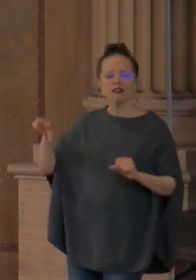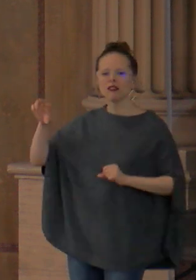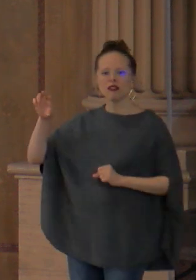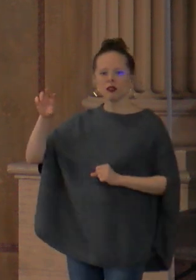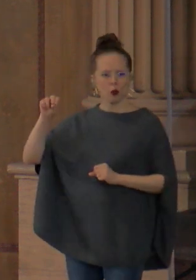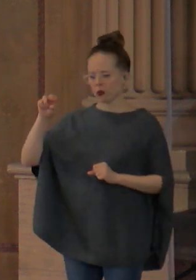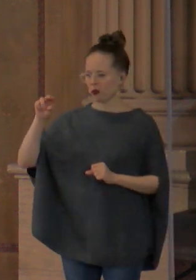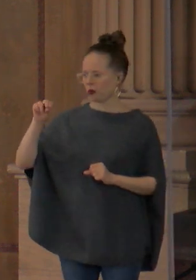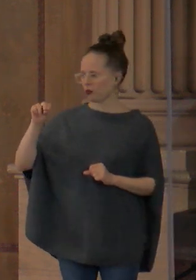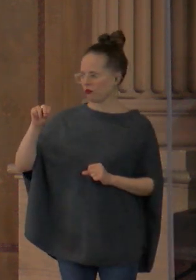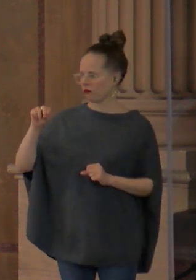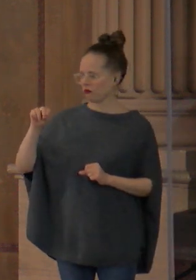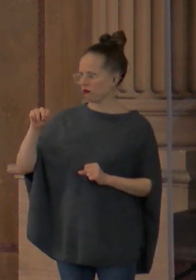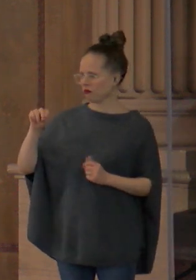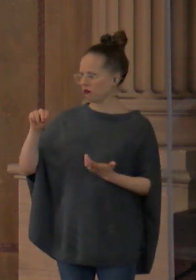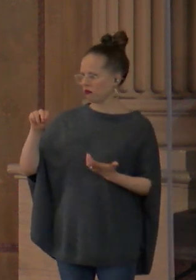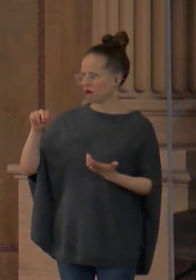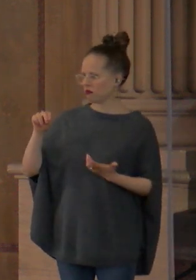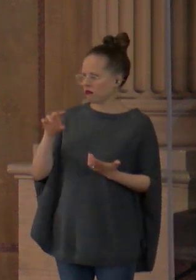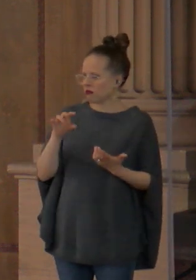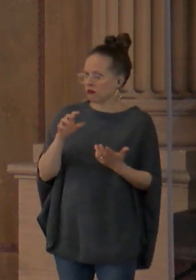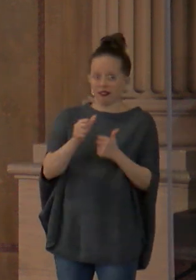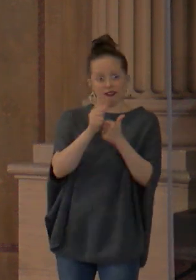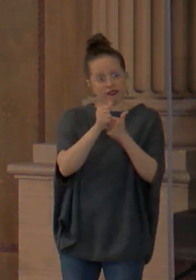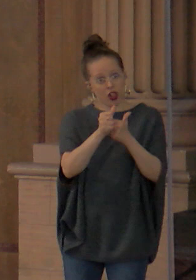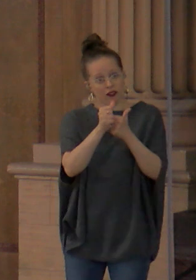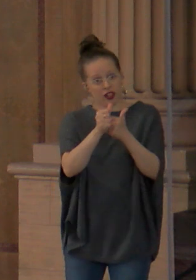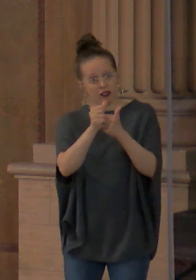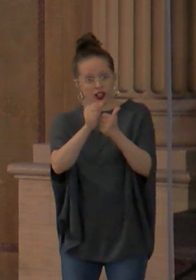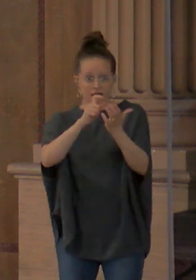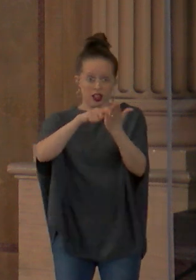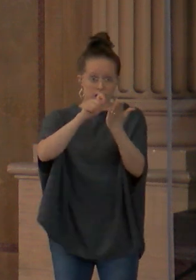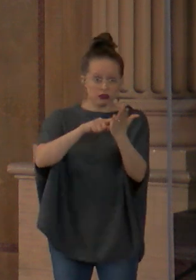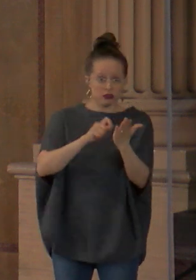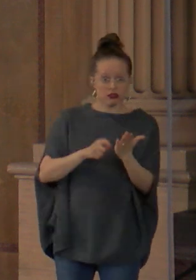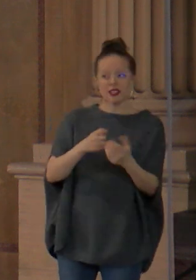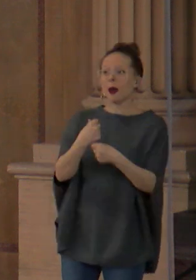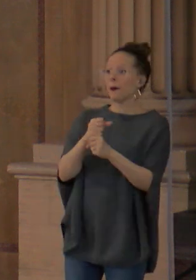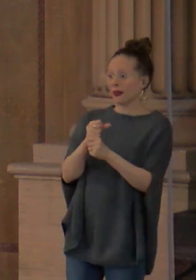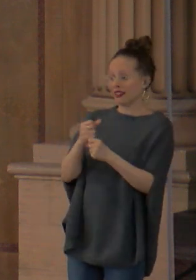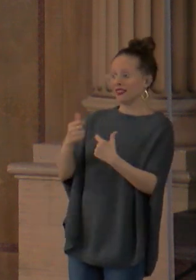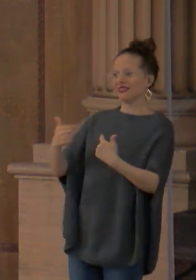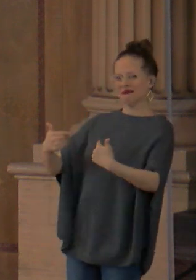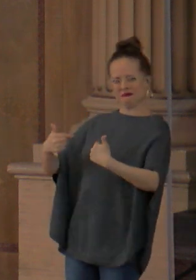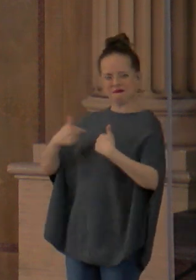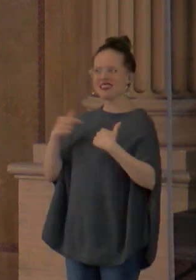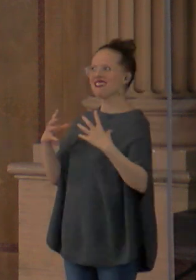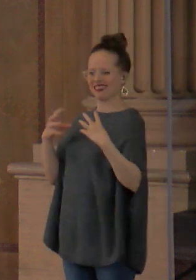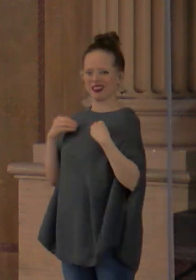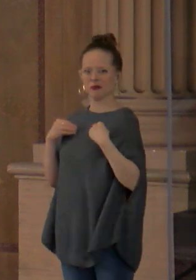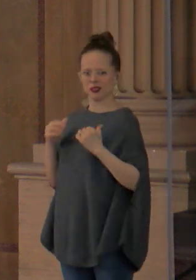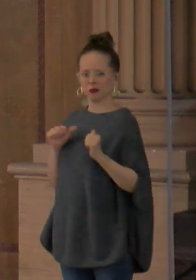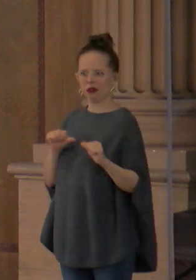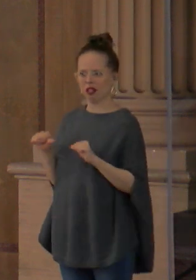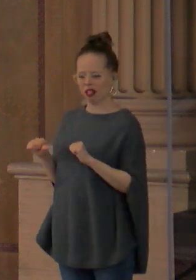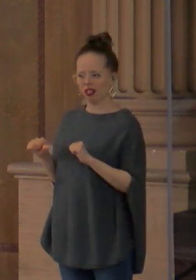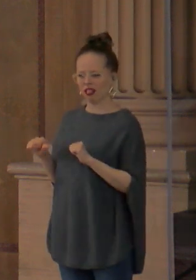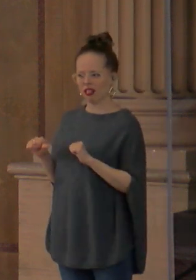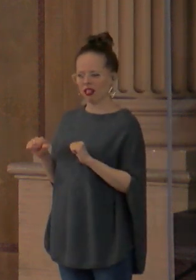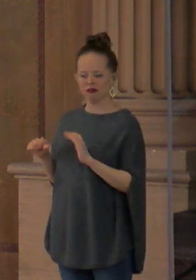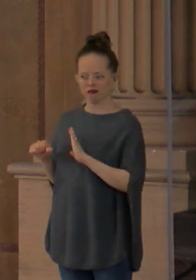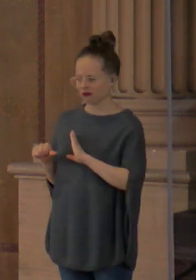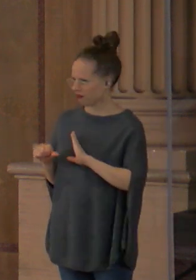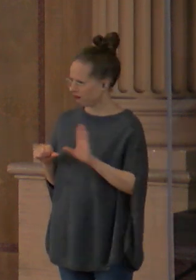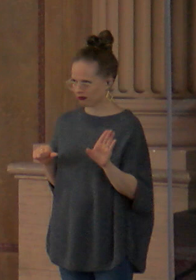It never got us where we could make ourselves acceptable to a holy God by the things we do. And so in Galatians, Paul is